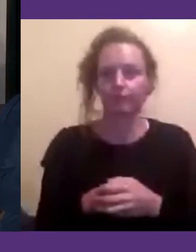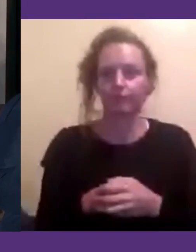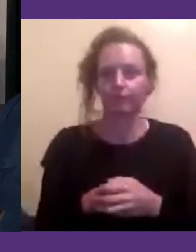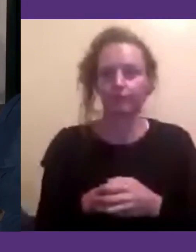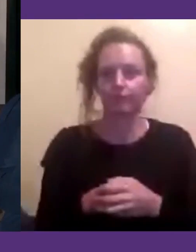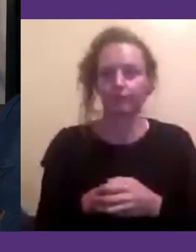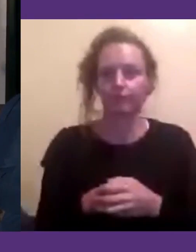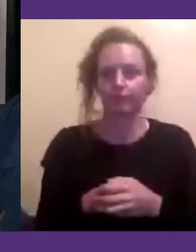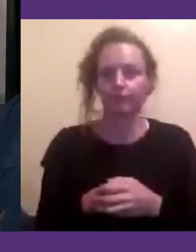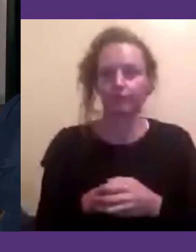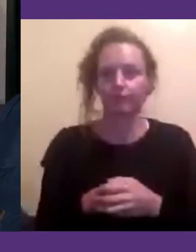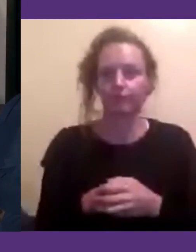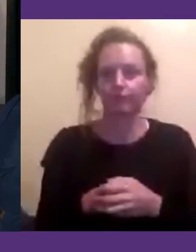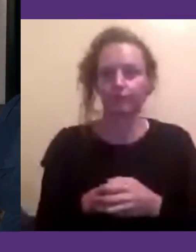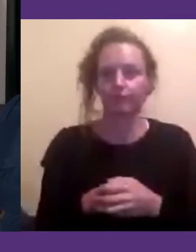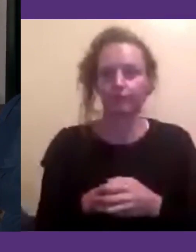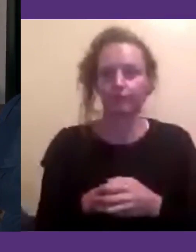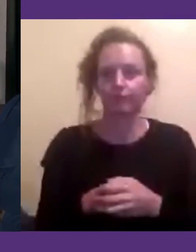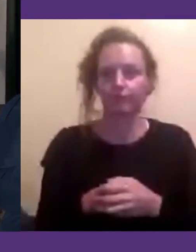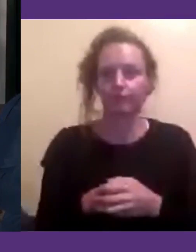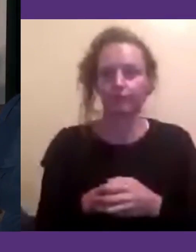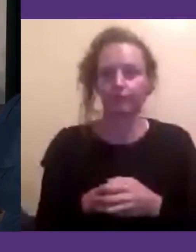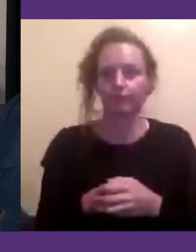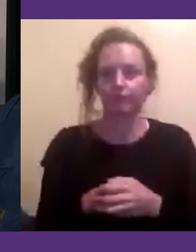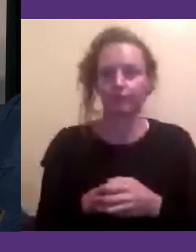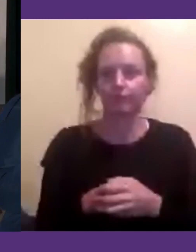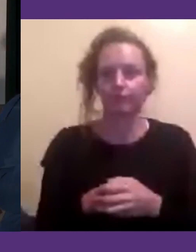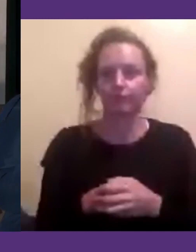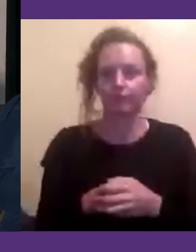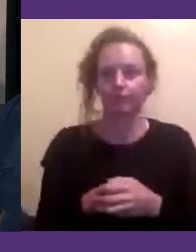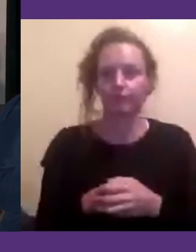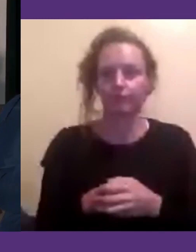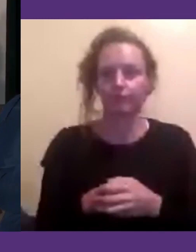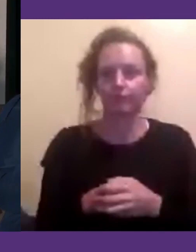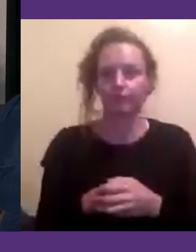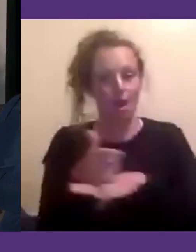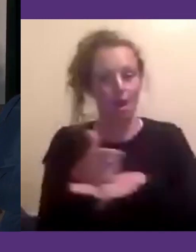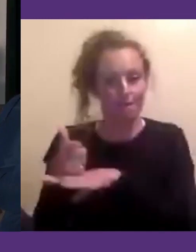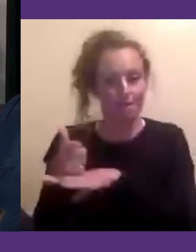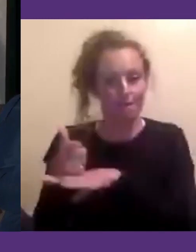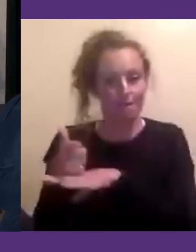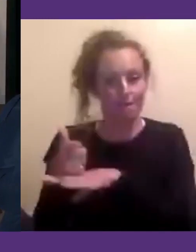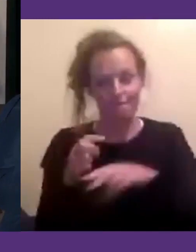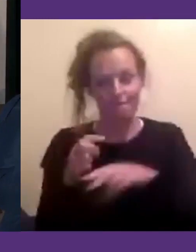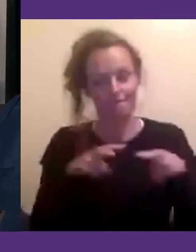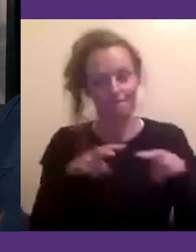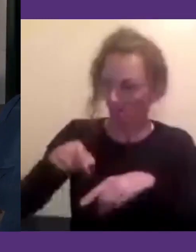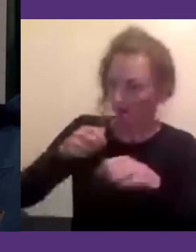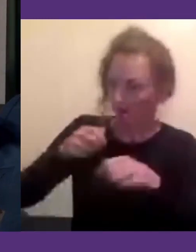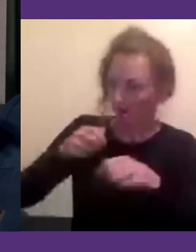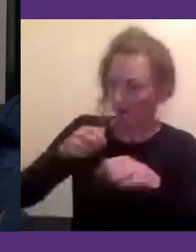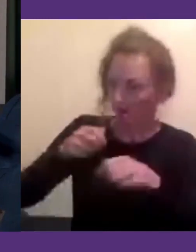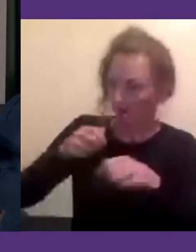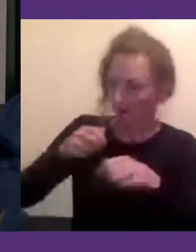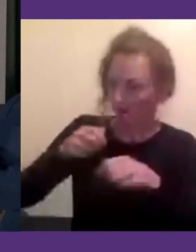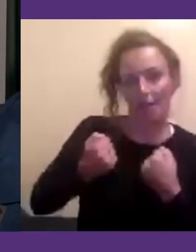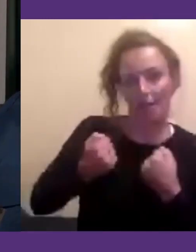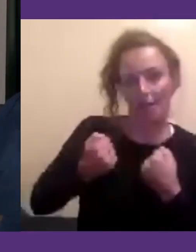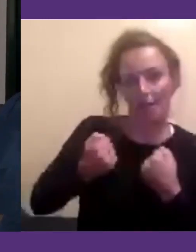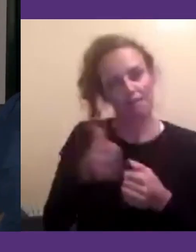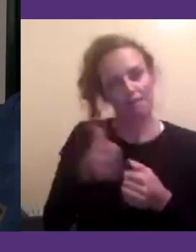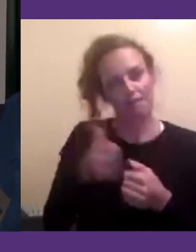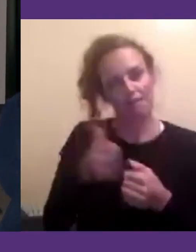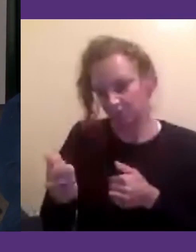then majority of our social media team, they take the content that's on radio and they visualize it and then they put it out onto